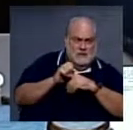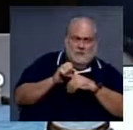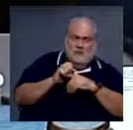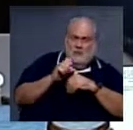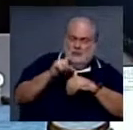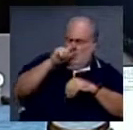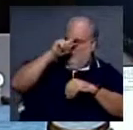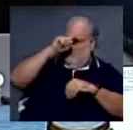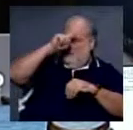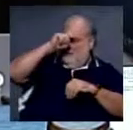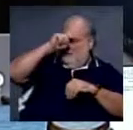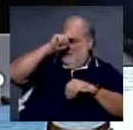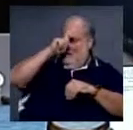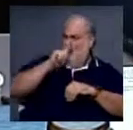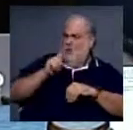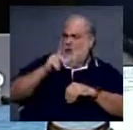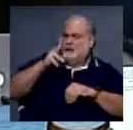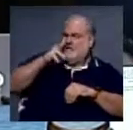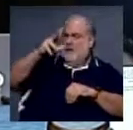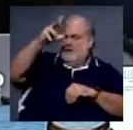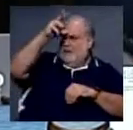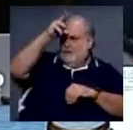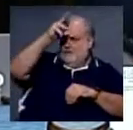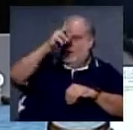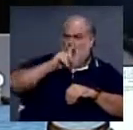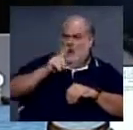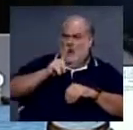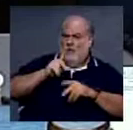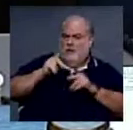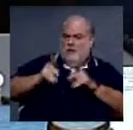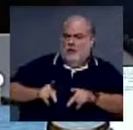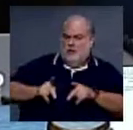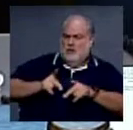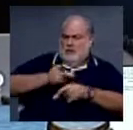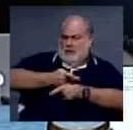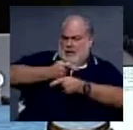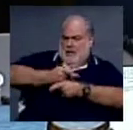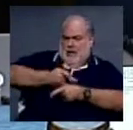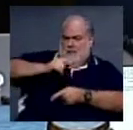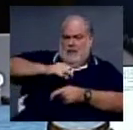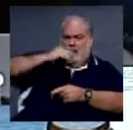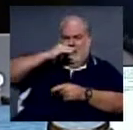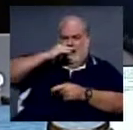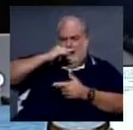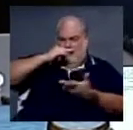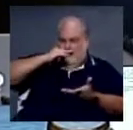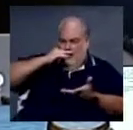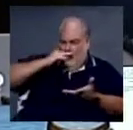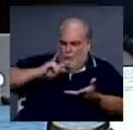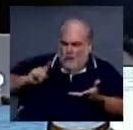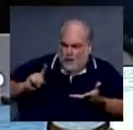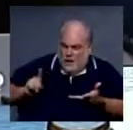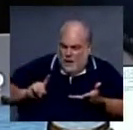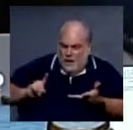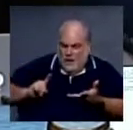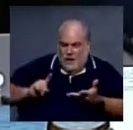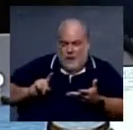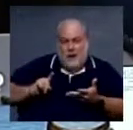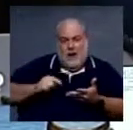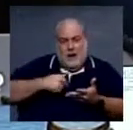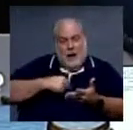ask yourself, where are the parents, where are the caregivers as it relates to this? I've asked Mr.